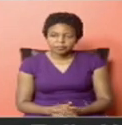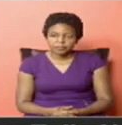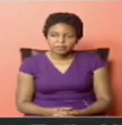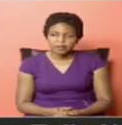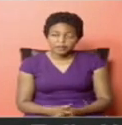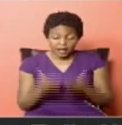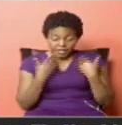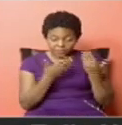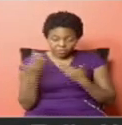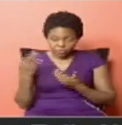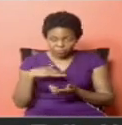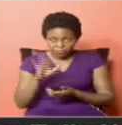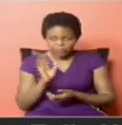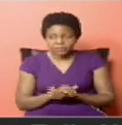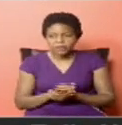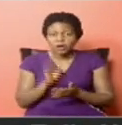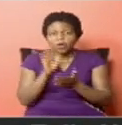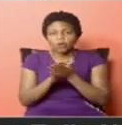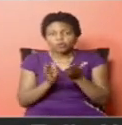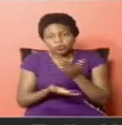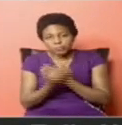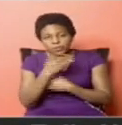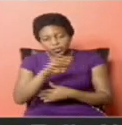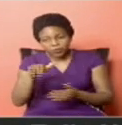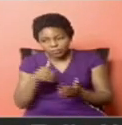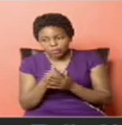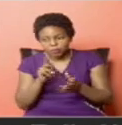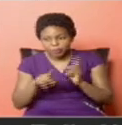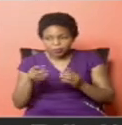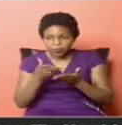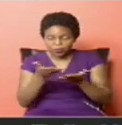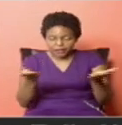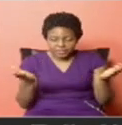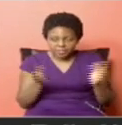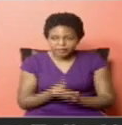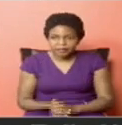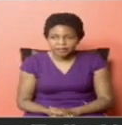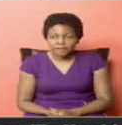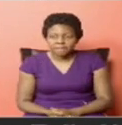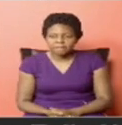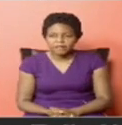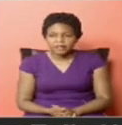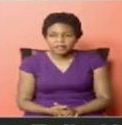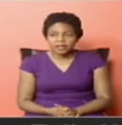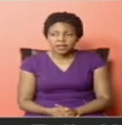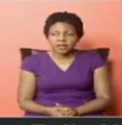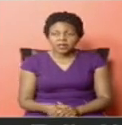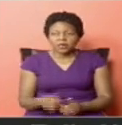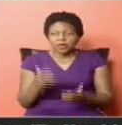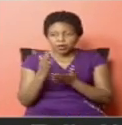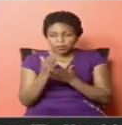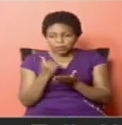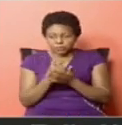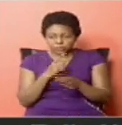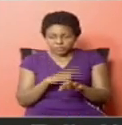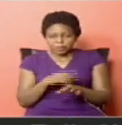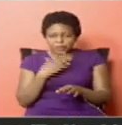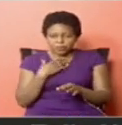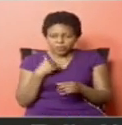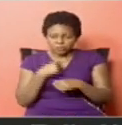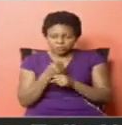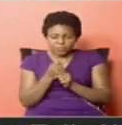Yeah, thank you, sir. Good morning, everybody. Just for sake of time, I want to make a few